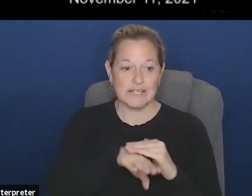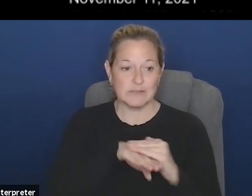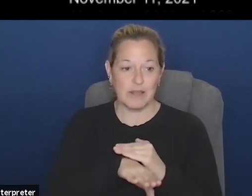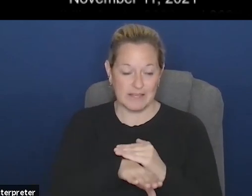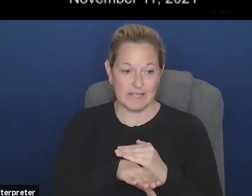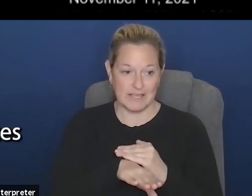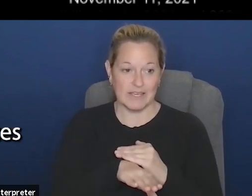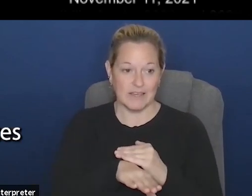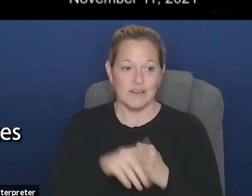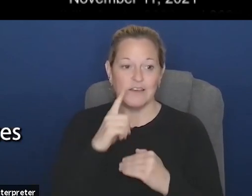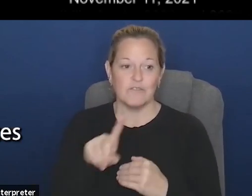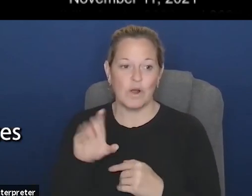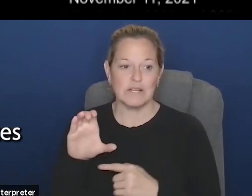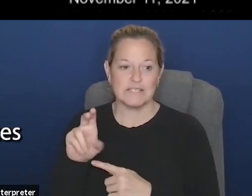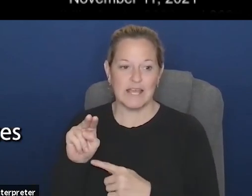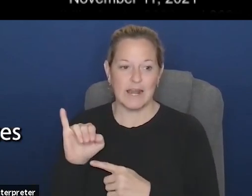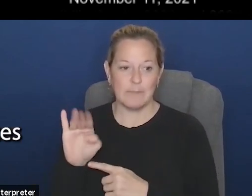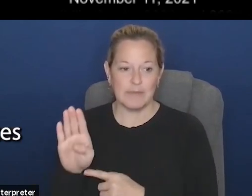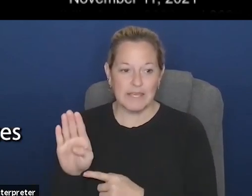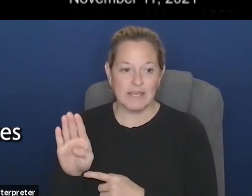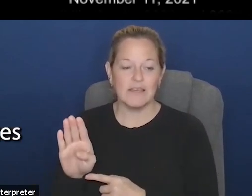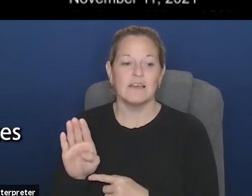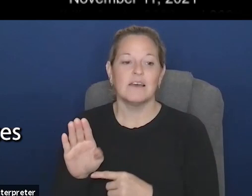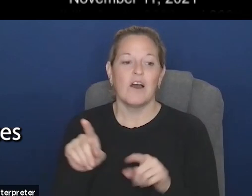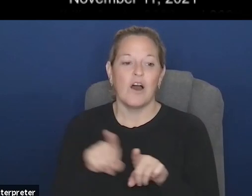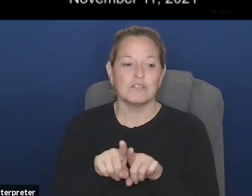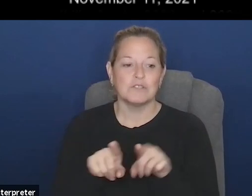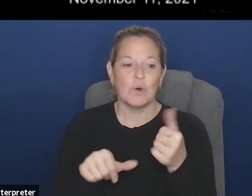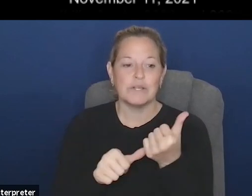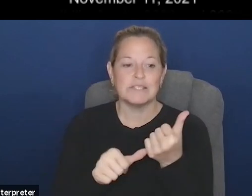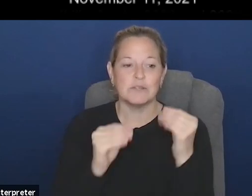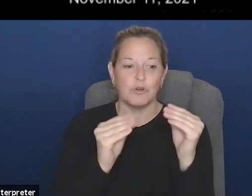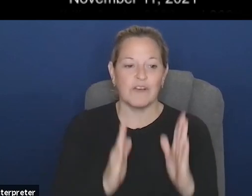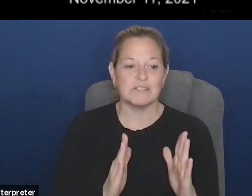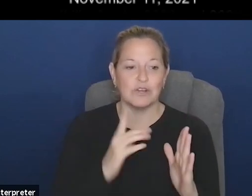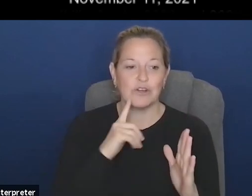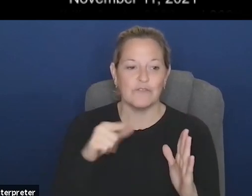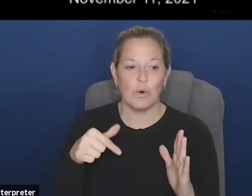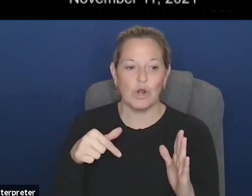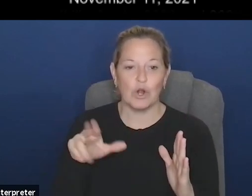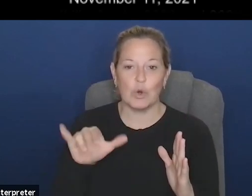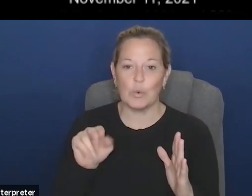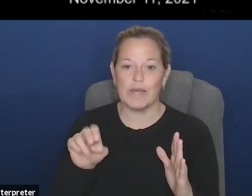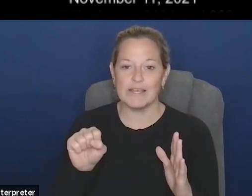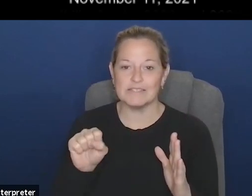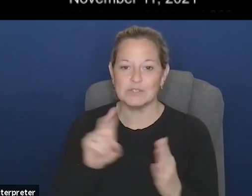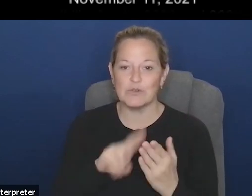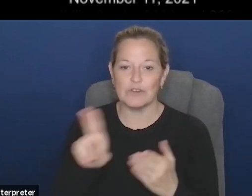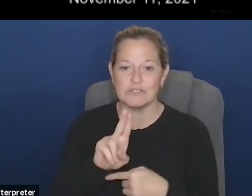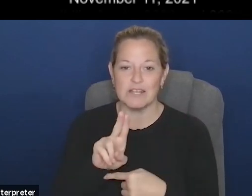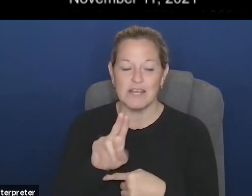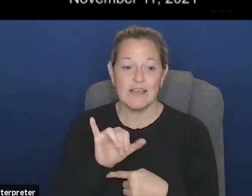assistant professor adjunct in the Faculty of Health Sciences at Queen's University. The photo of me on the right-hand side of the